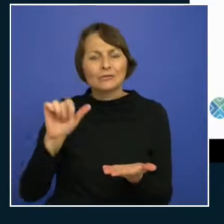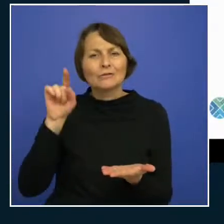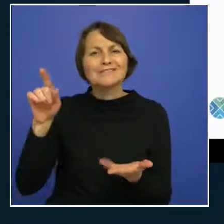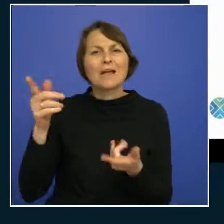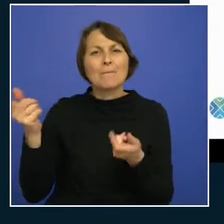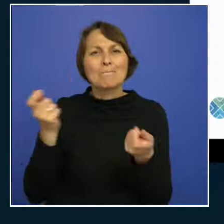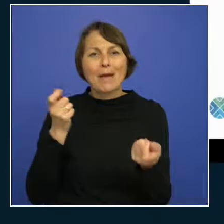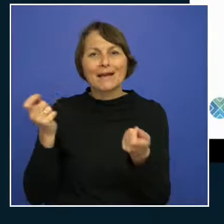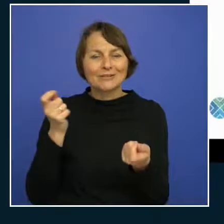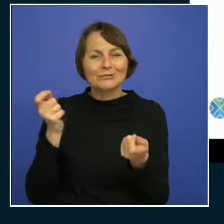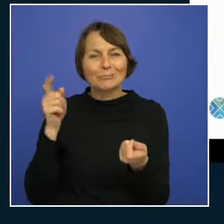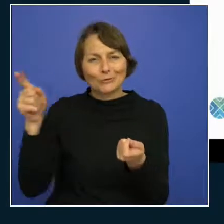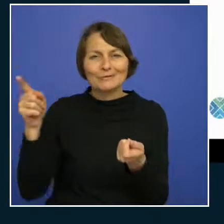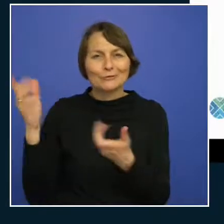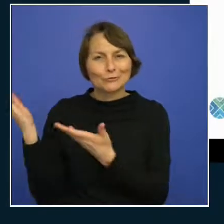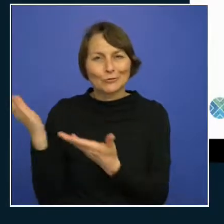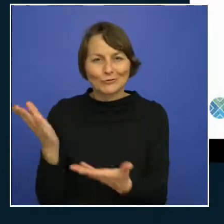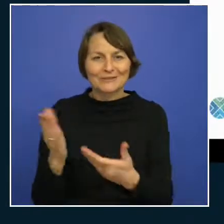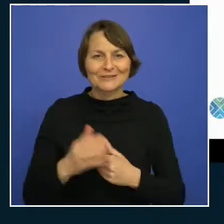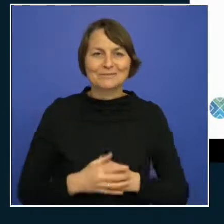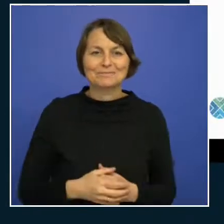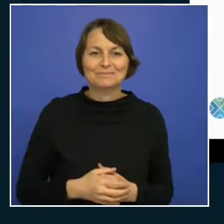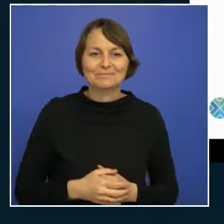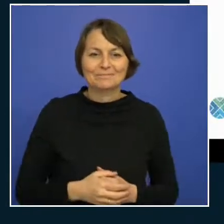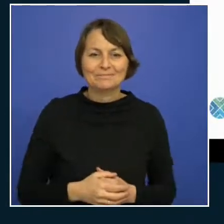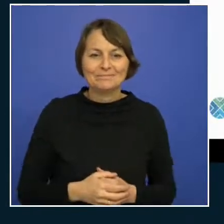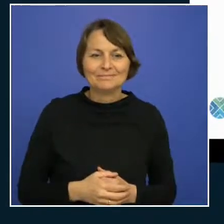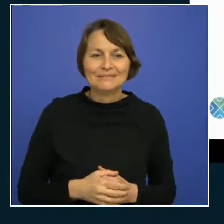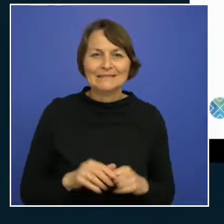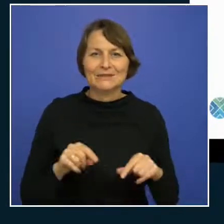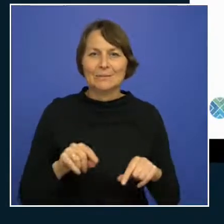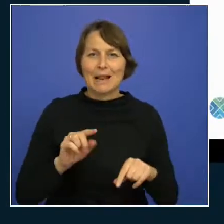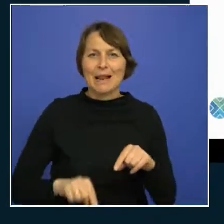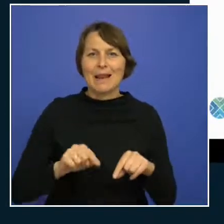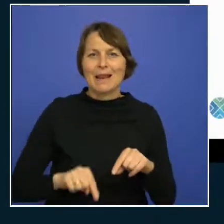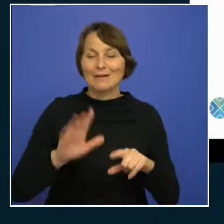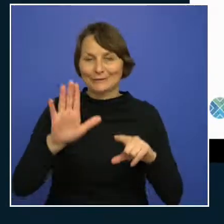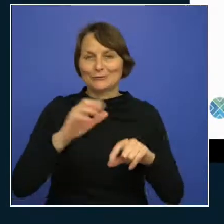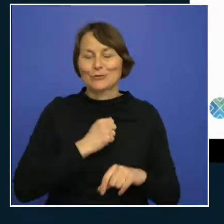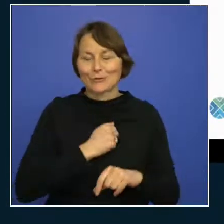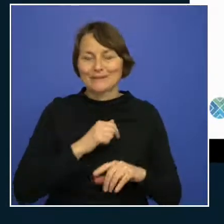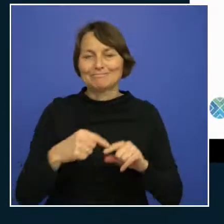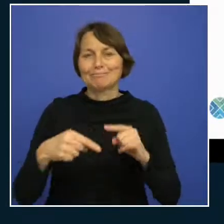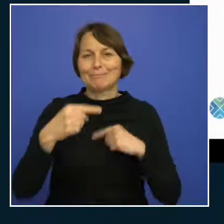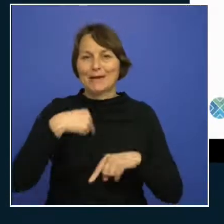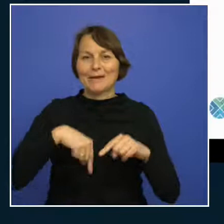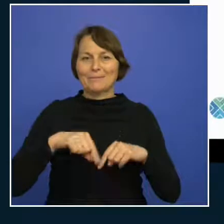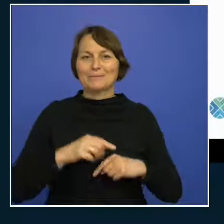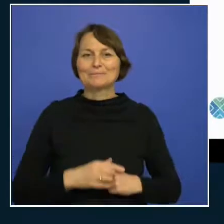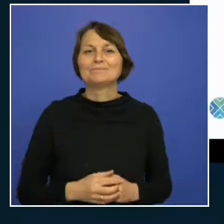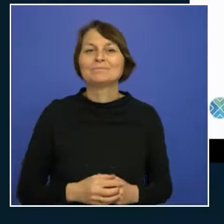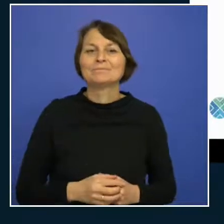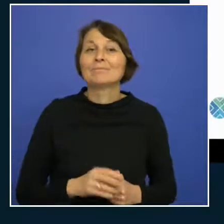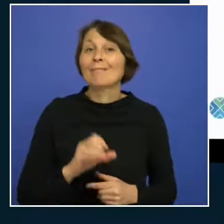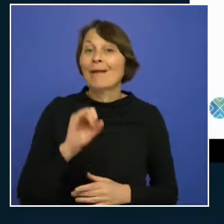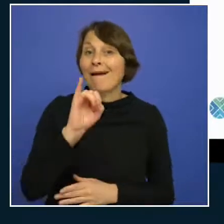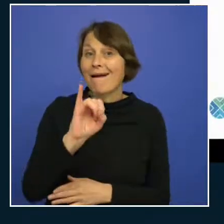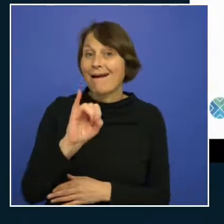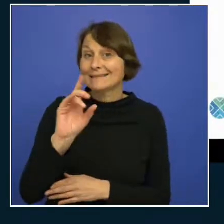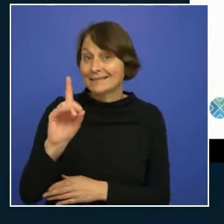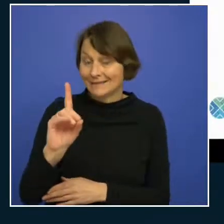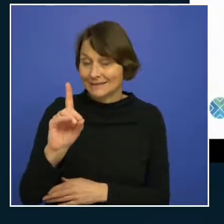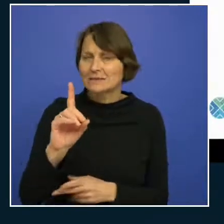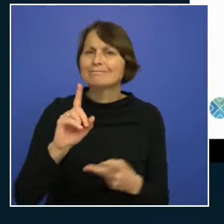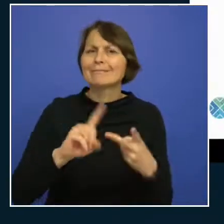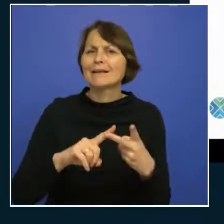again, put my keyboard a little bit further away. And we'll go through identity and some security